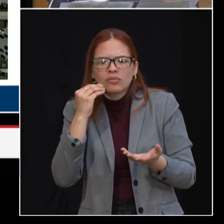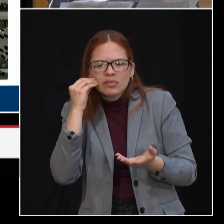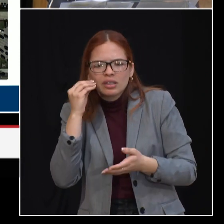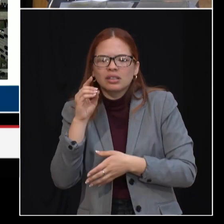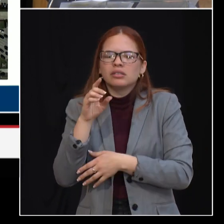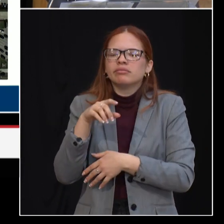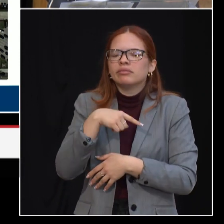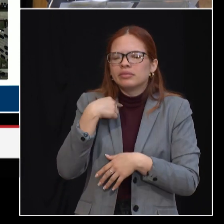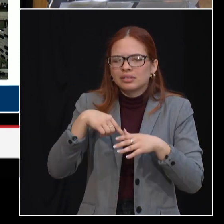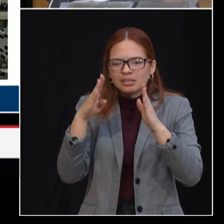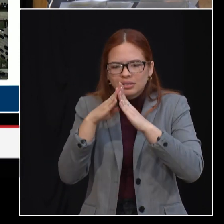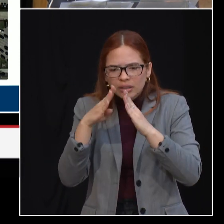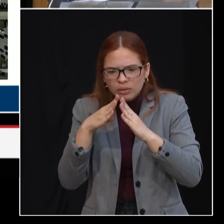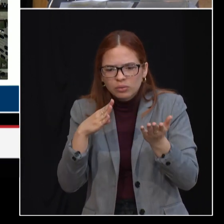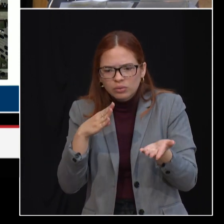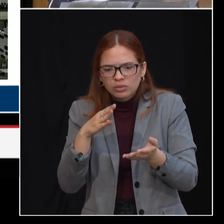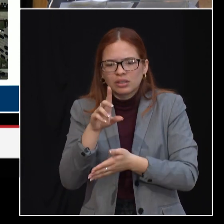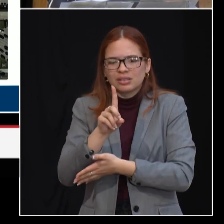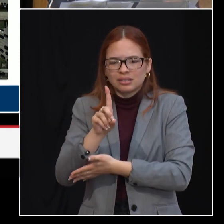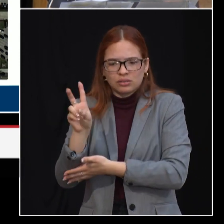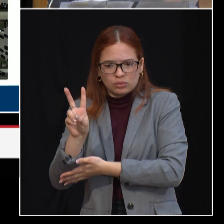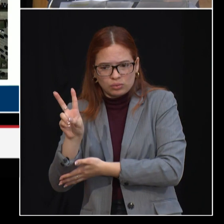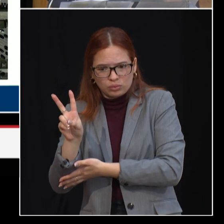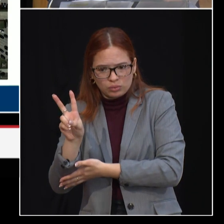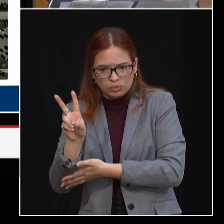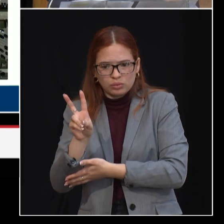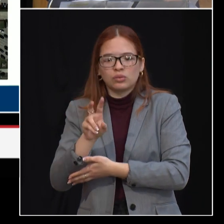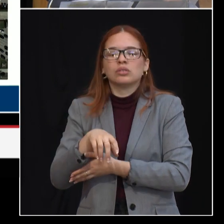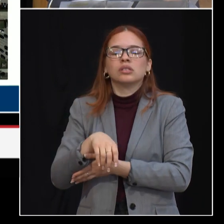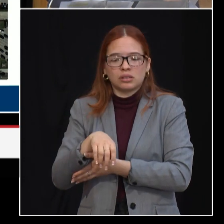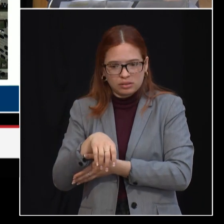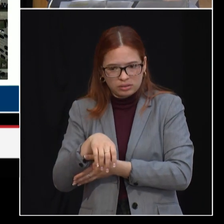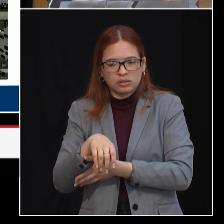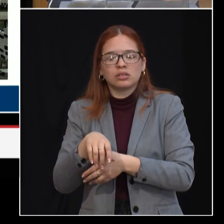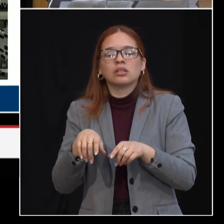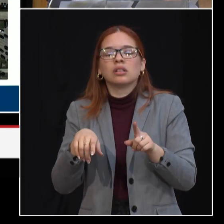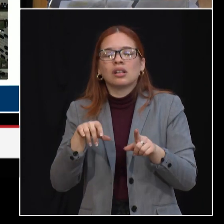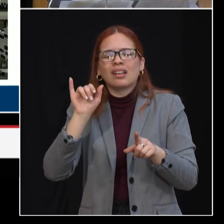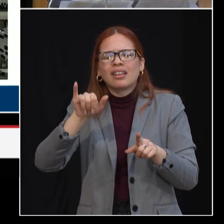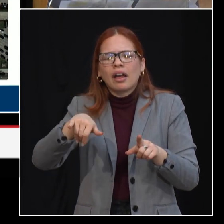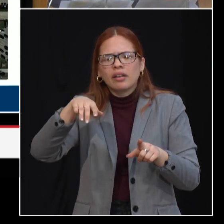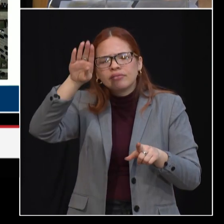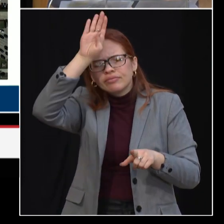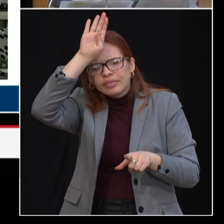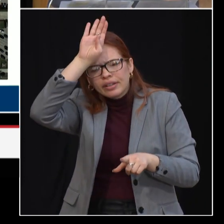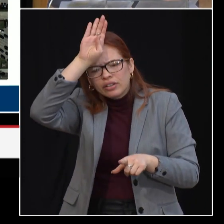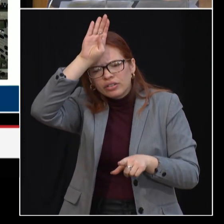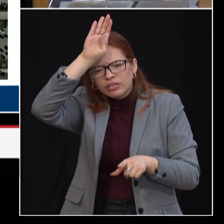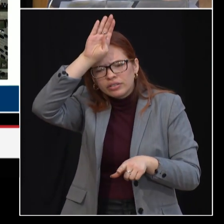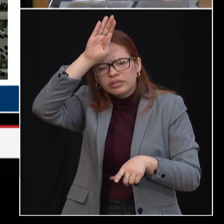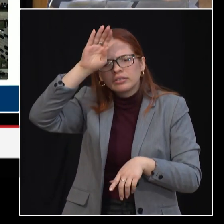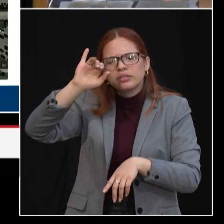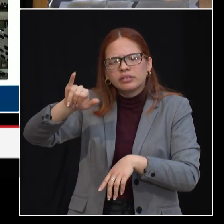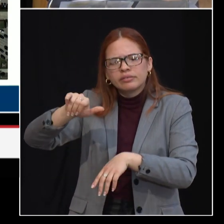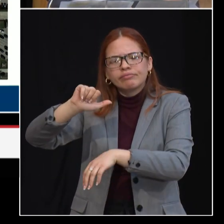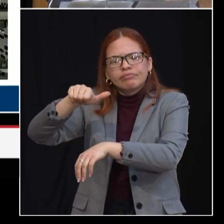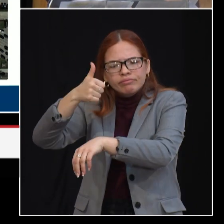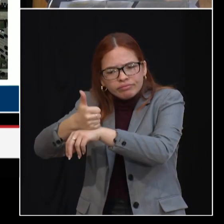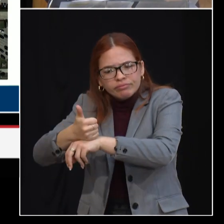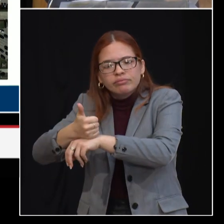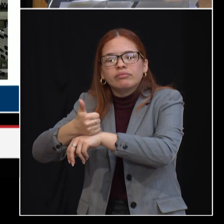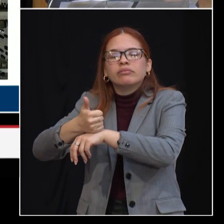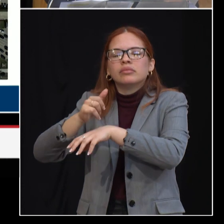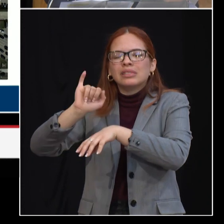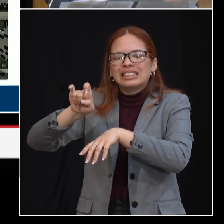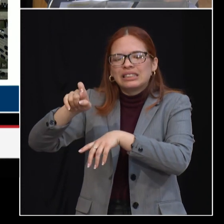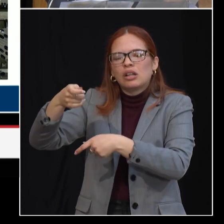D2 zoning, allowing for substantial density. The fire station was built in 1979 and will need to be replaced on site.